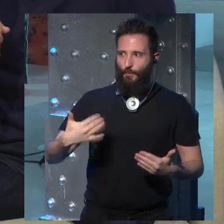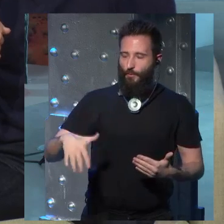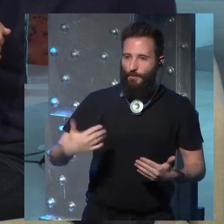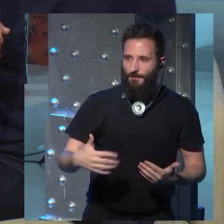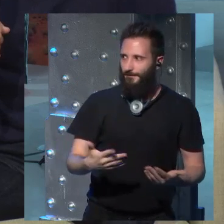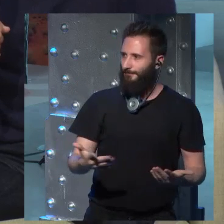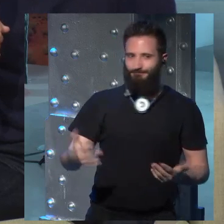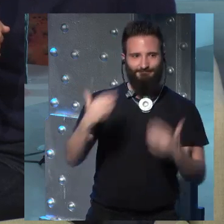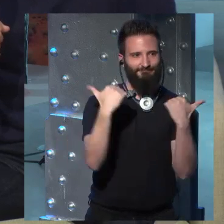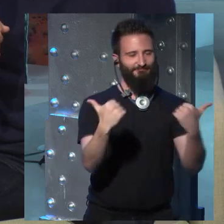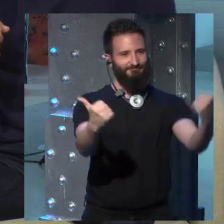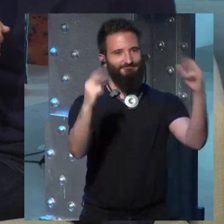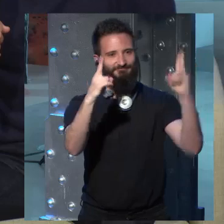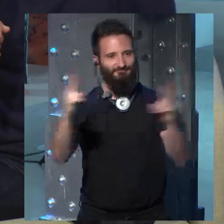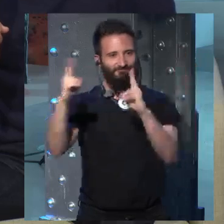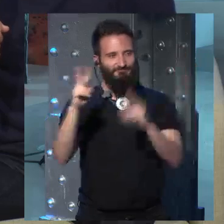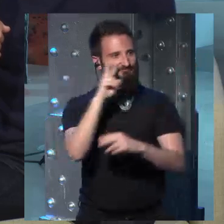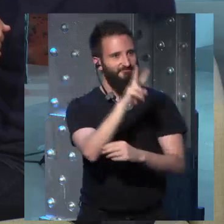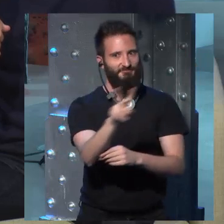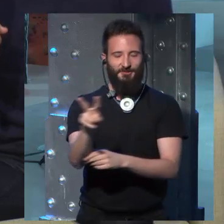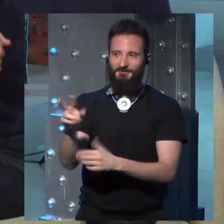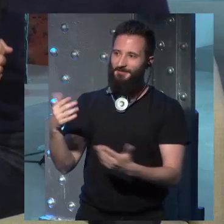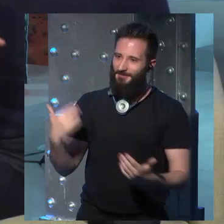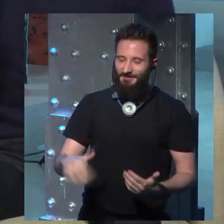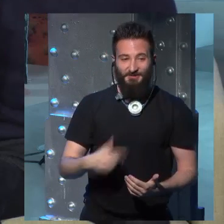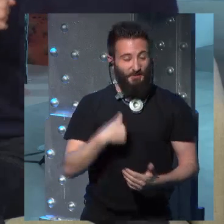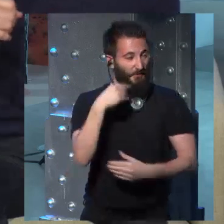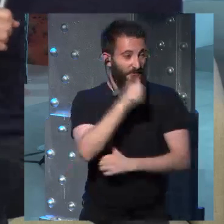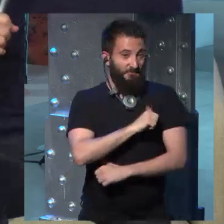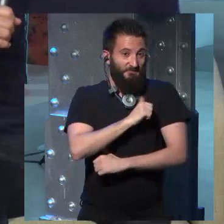watch this. Okay, well, I hope it's good.